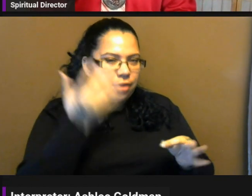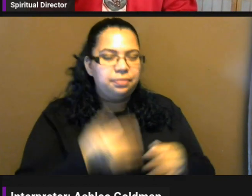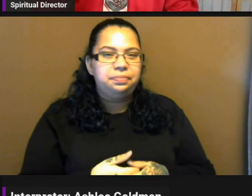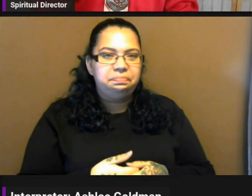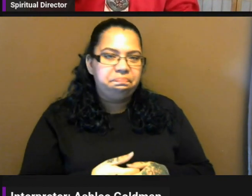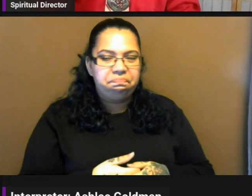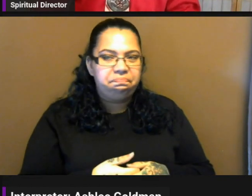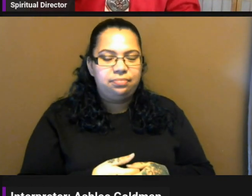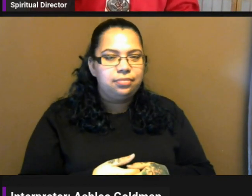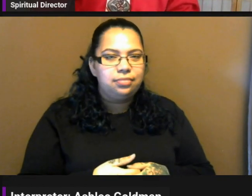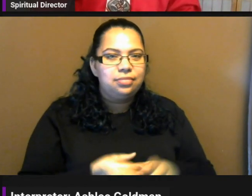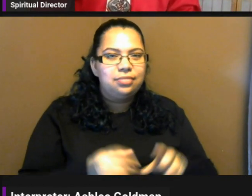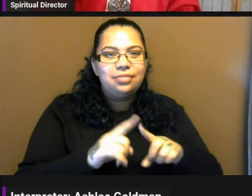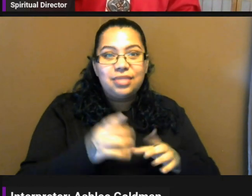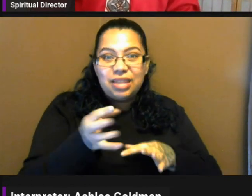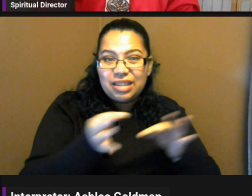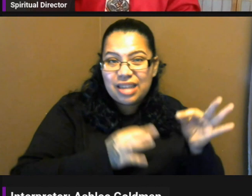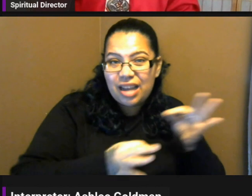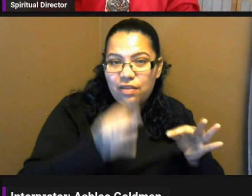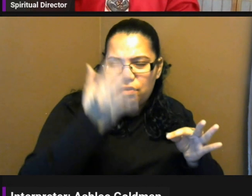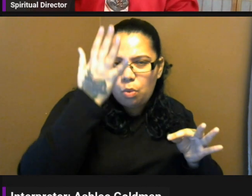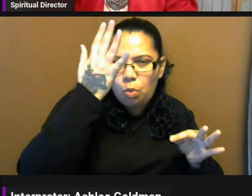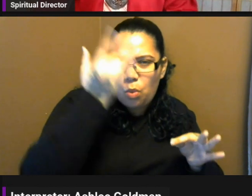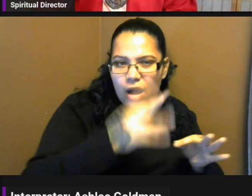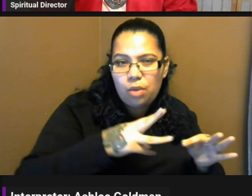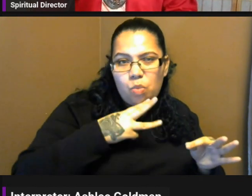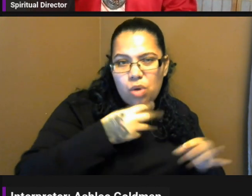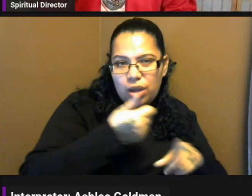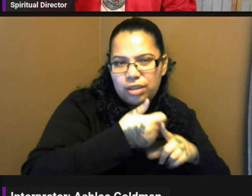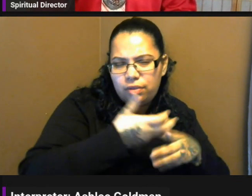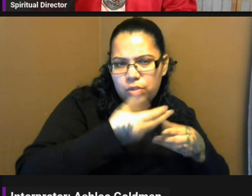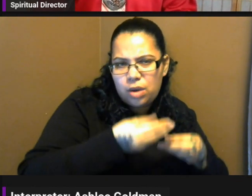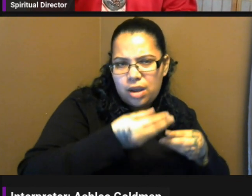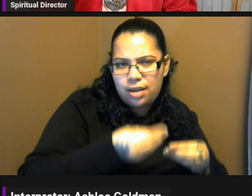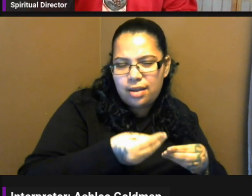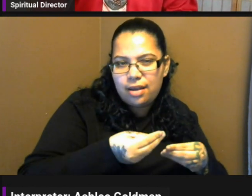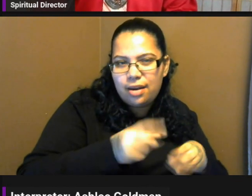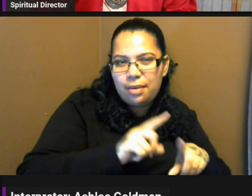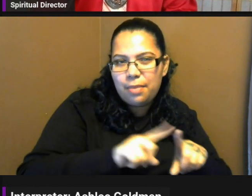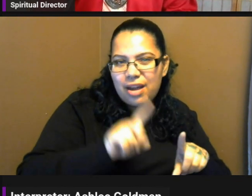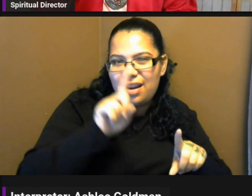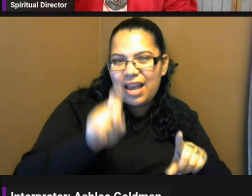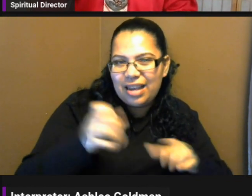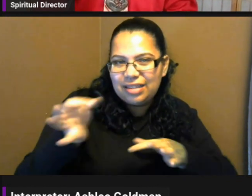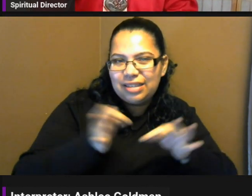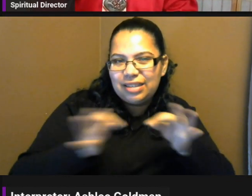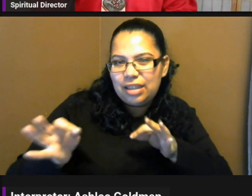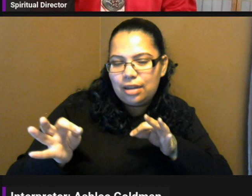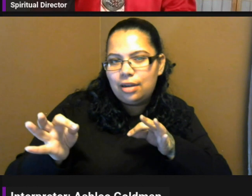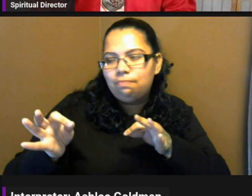ask, rather than the why is it wet, what can I do with this